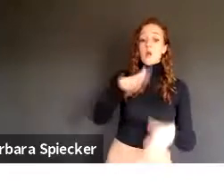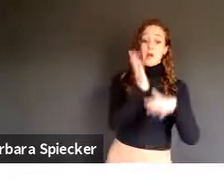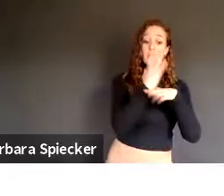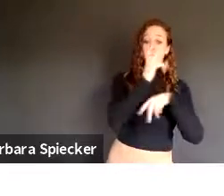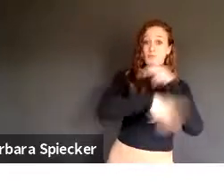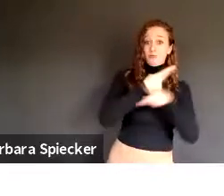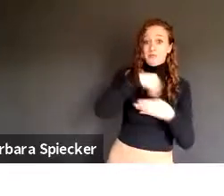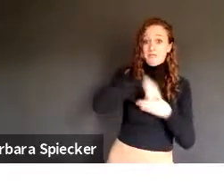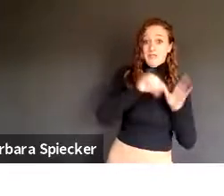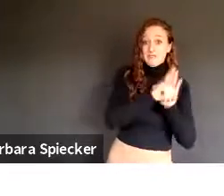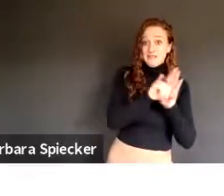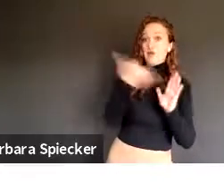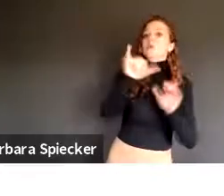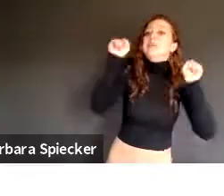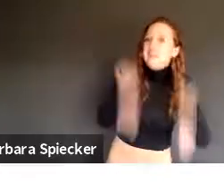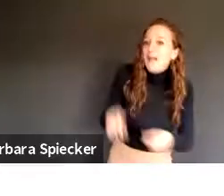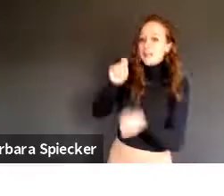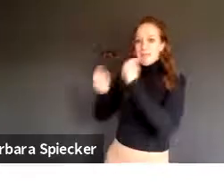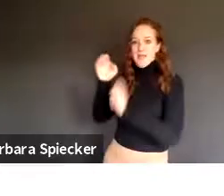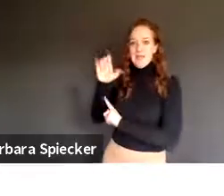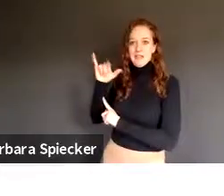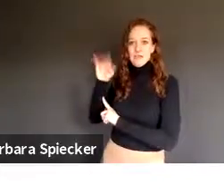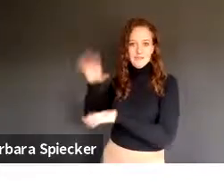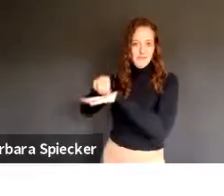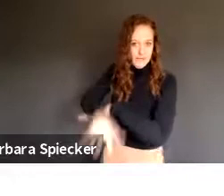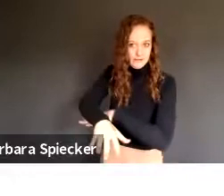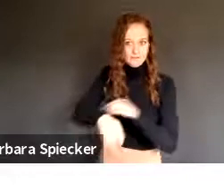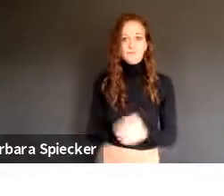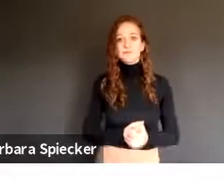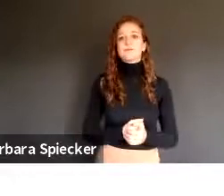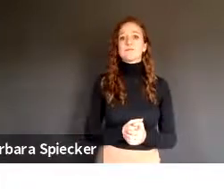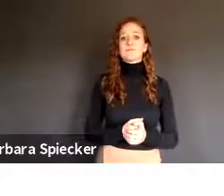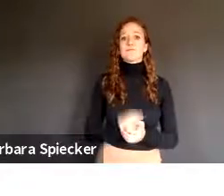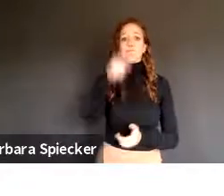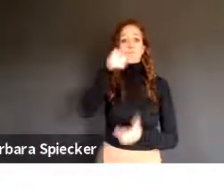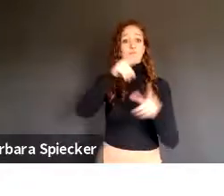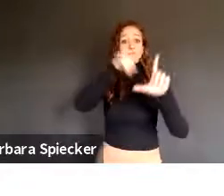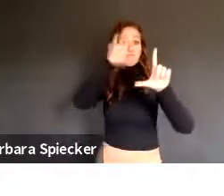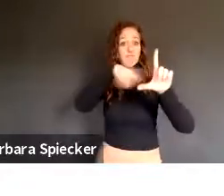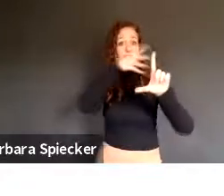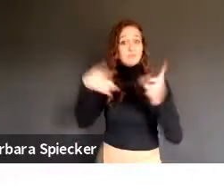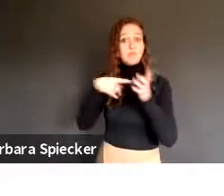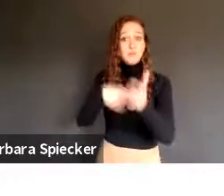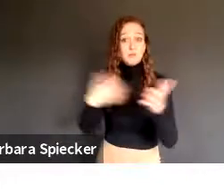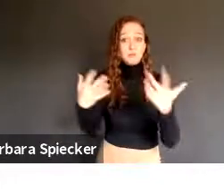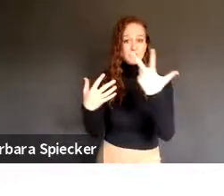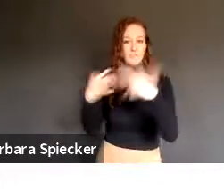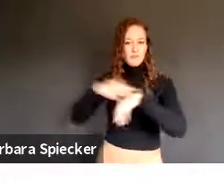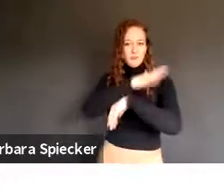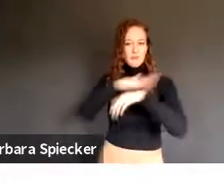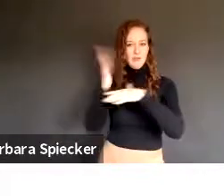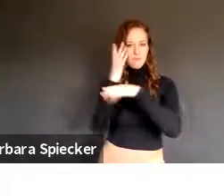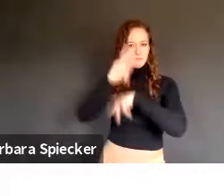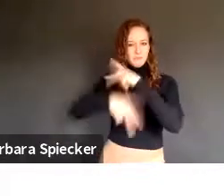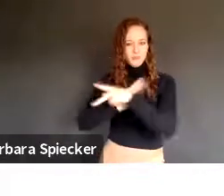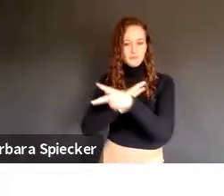effects. And here we see that species identity can further modify the effects of spatial variation on intertidal kelp's